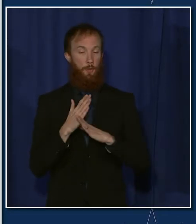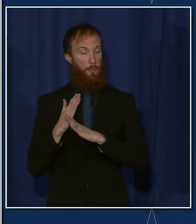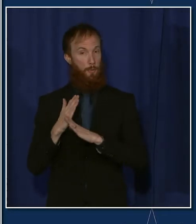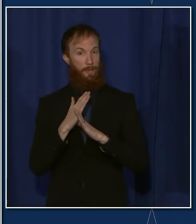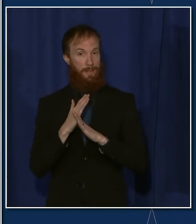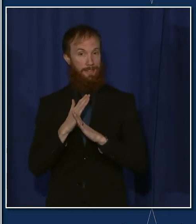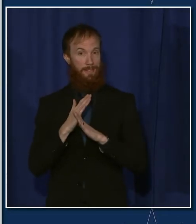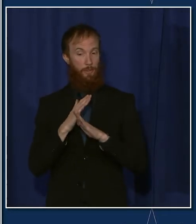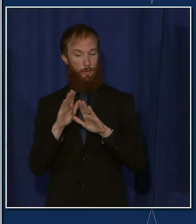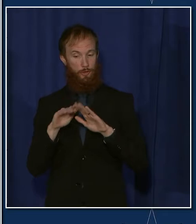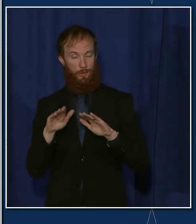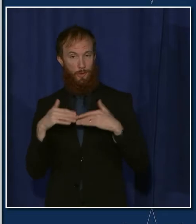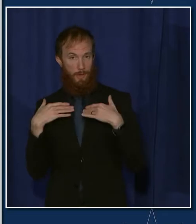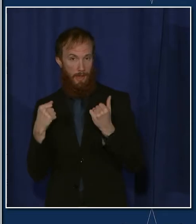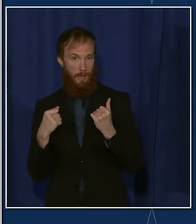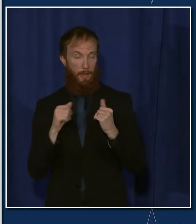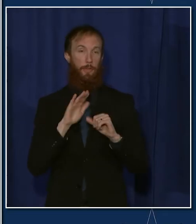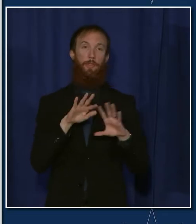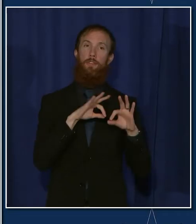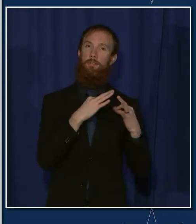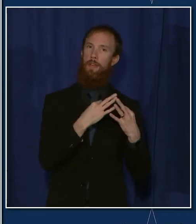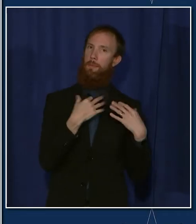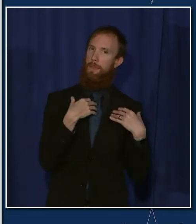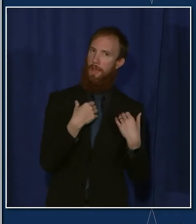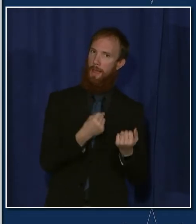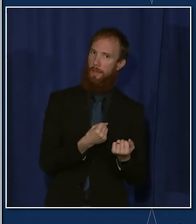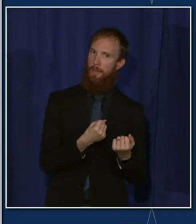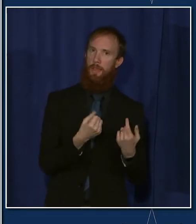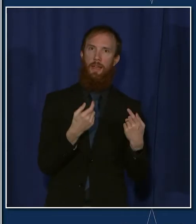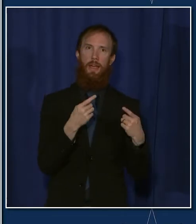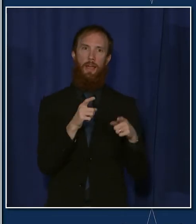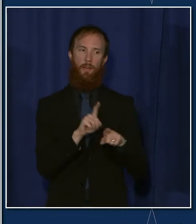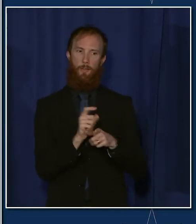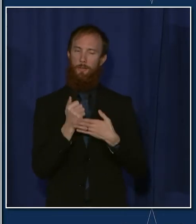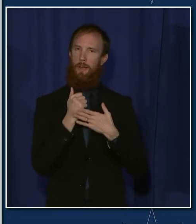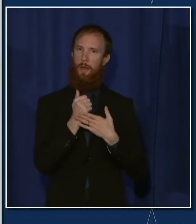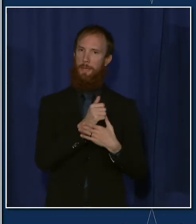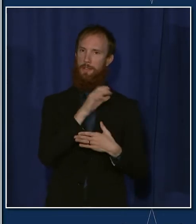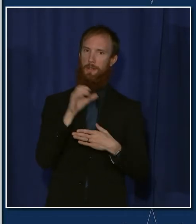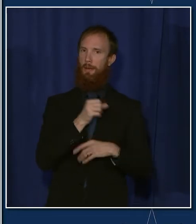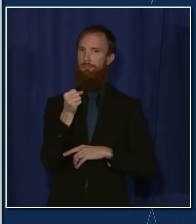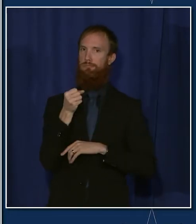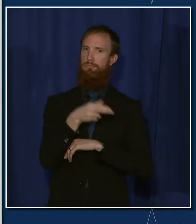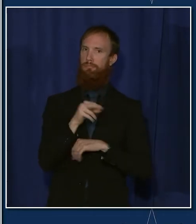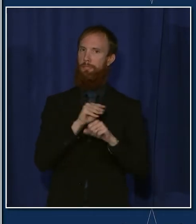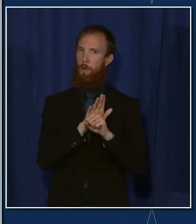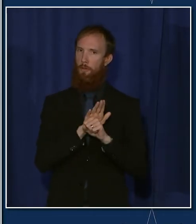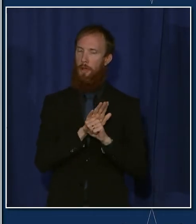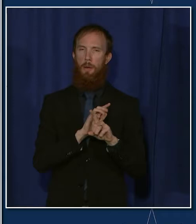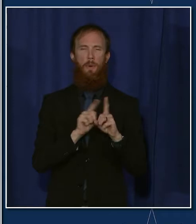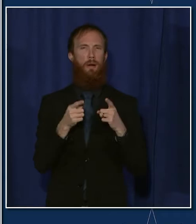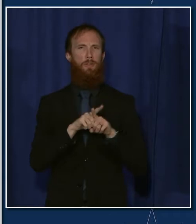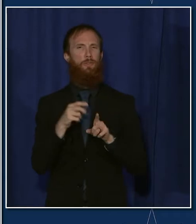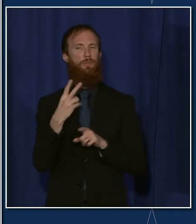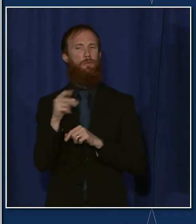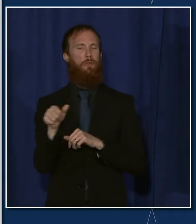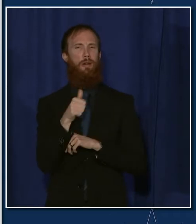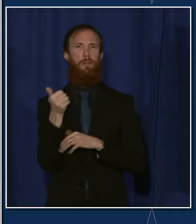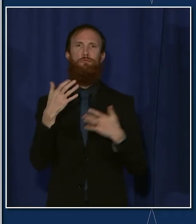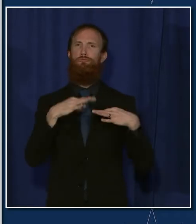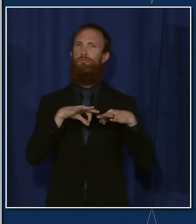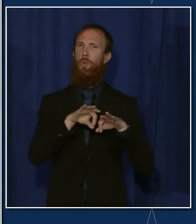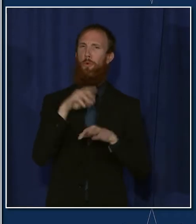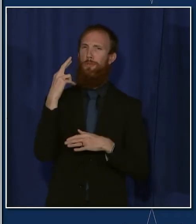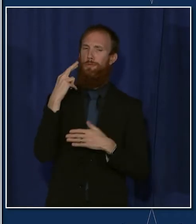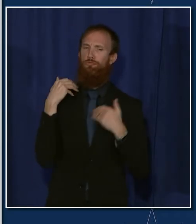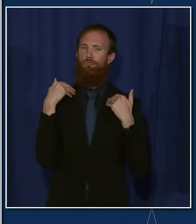child's health, your family's health, and getting Chicago past COVID, there are 2 really practical reasons why we'd love you to